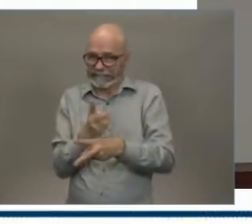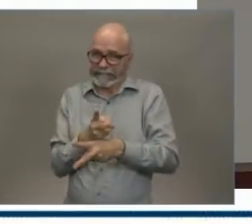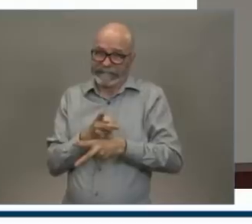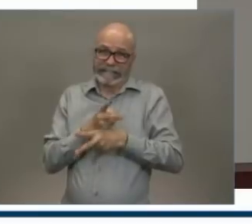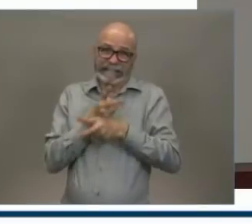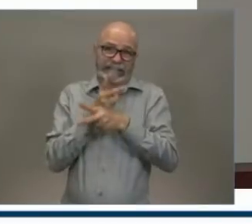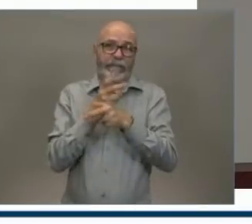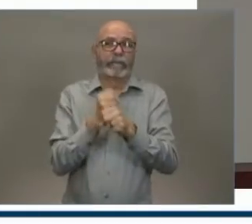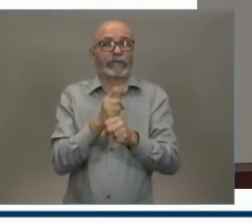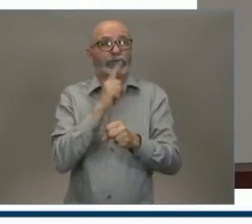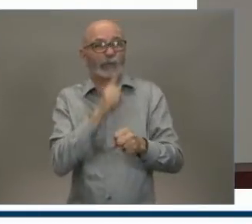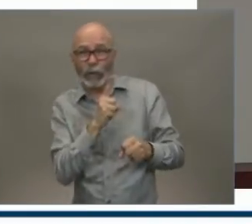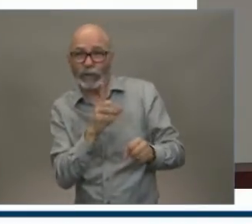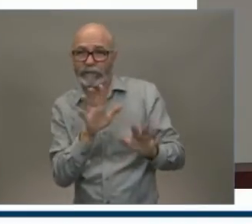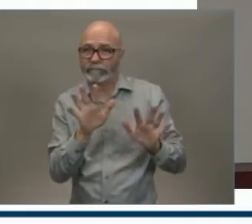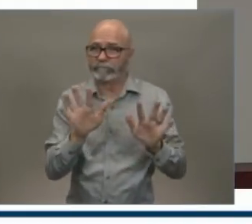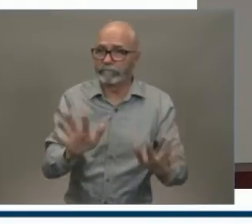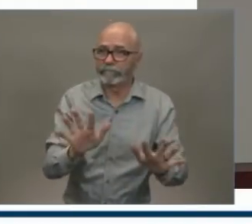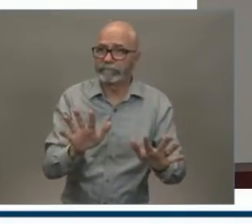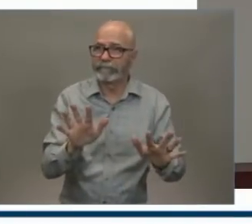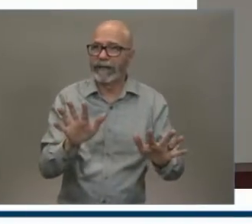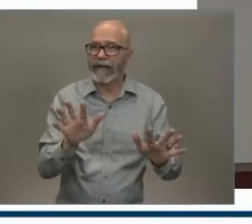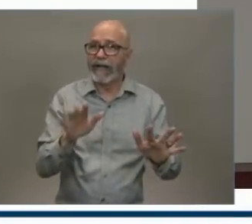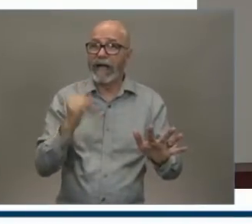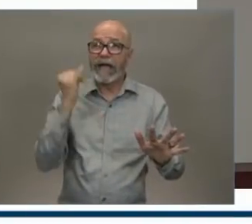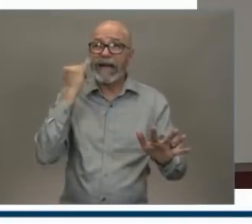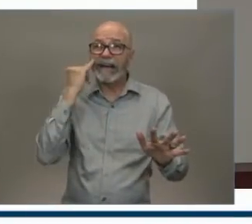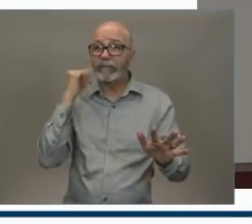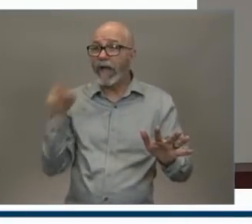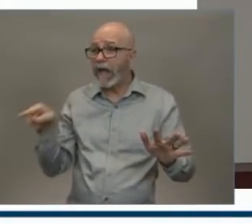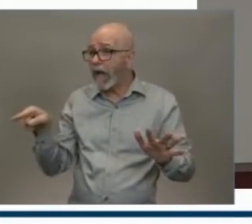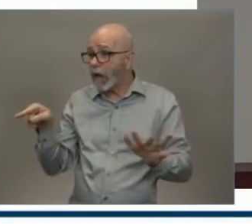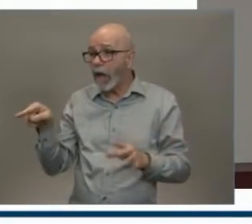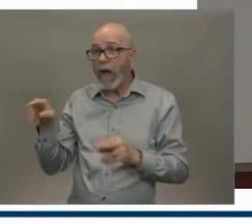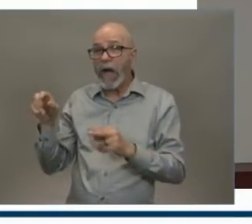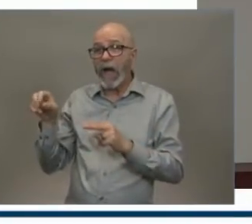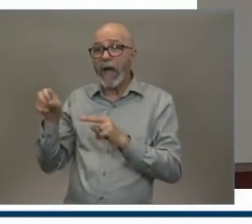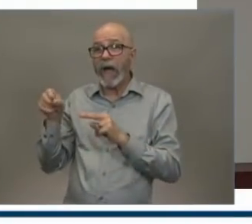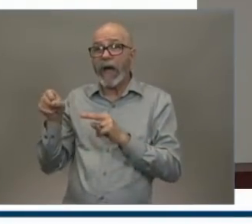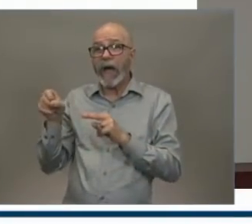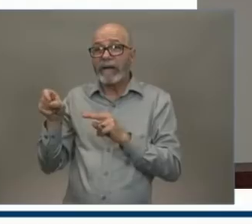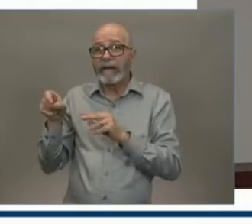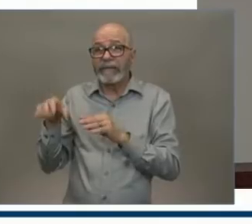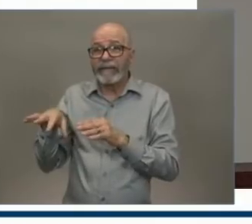how quickly and strongly we would need to act if we started to see a resurgence again.